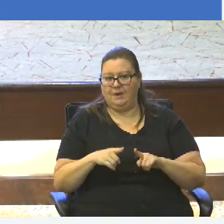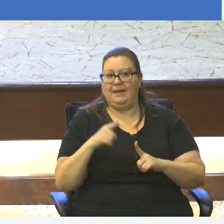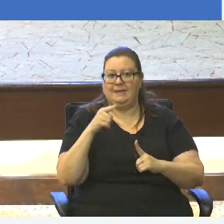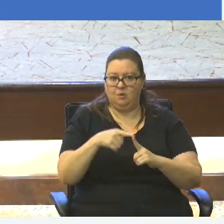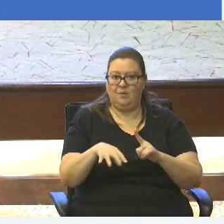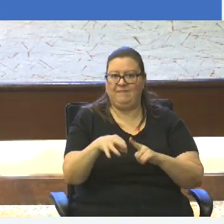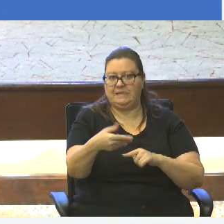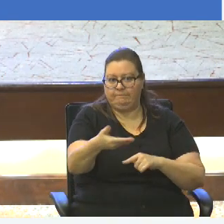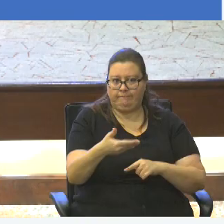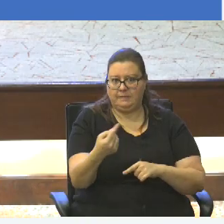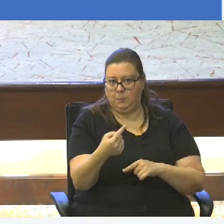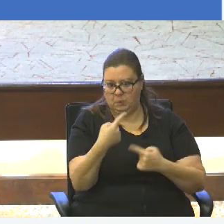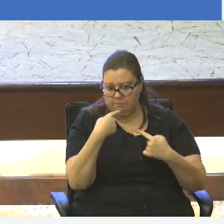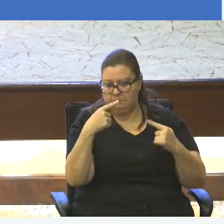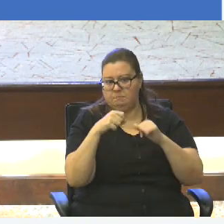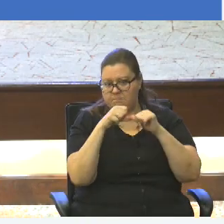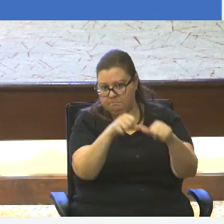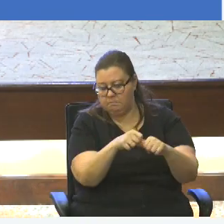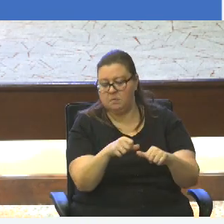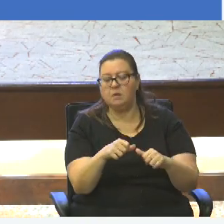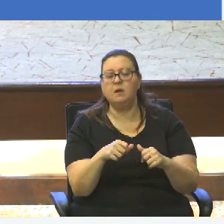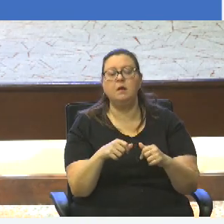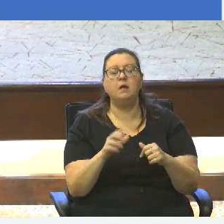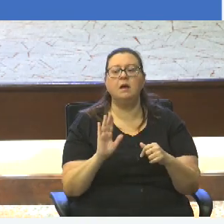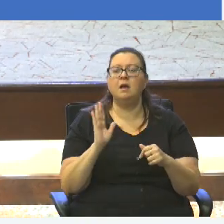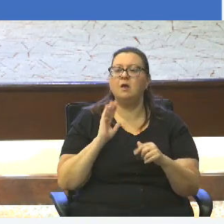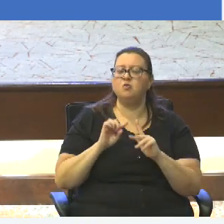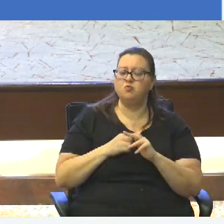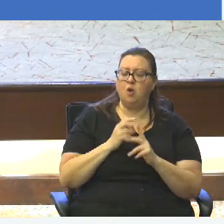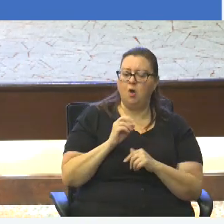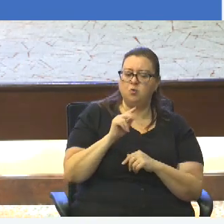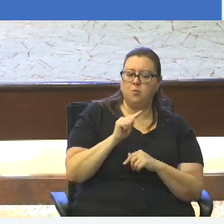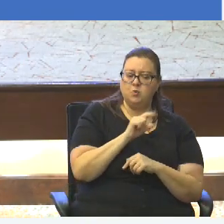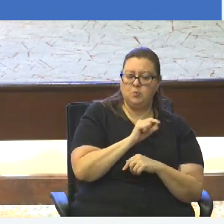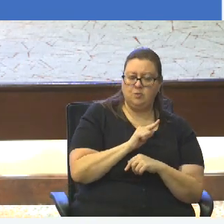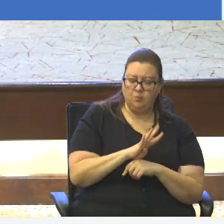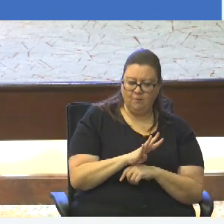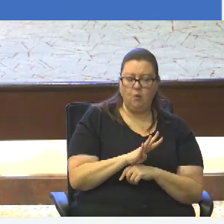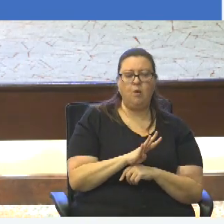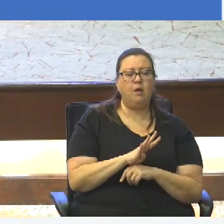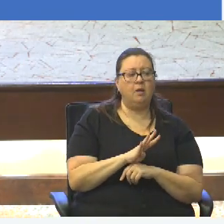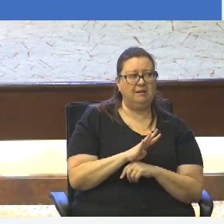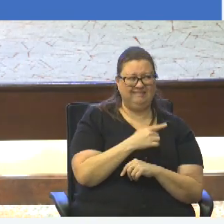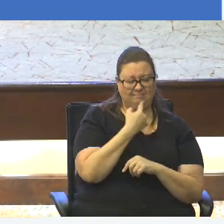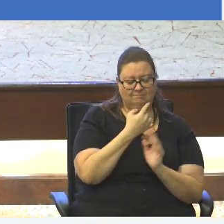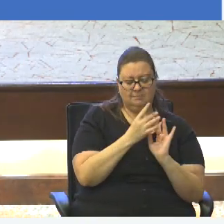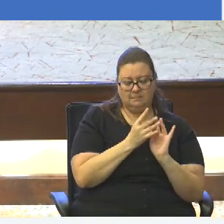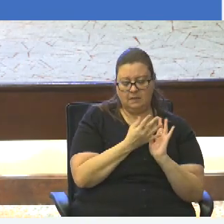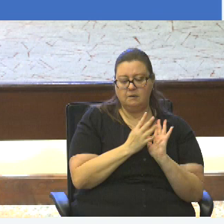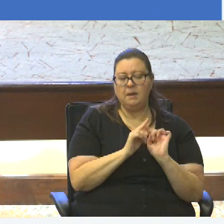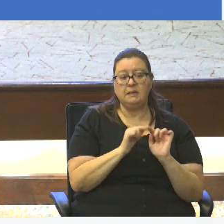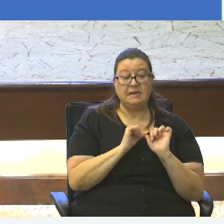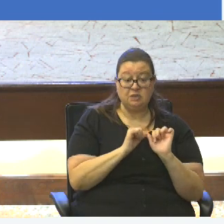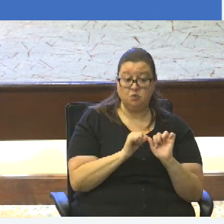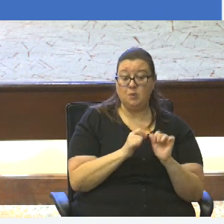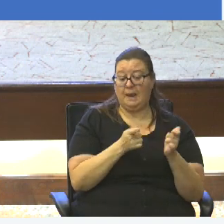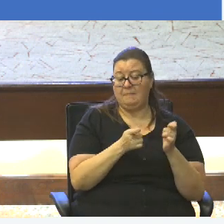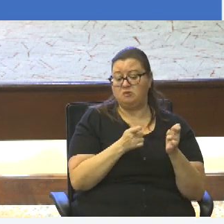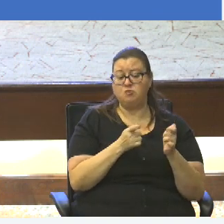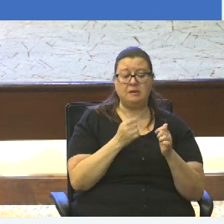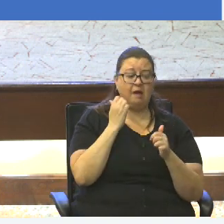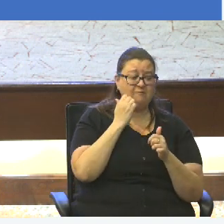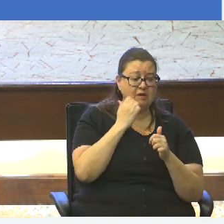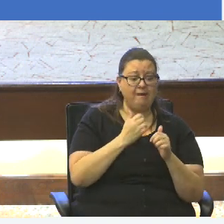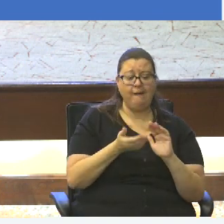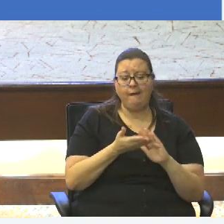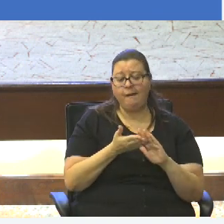me. Again, as Mr. Ford said, I started back in October of '24, and in addition to managing the continuing operation, the daily